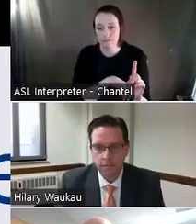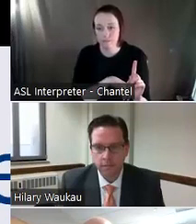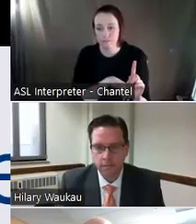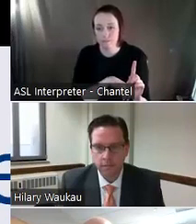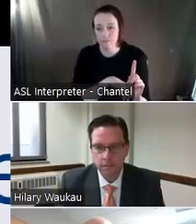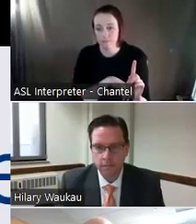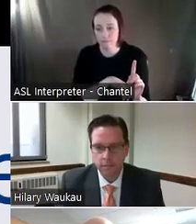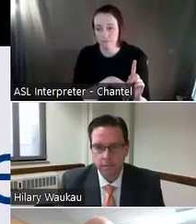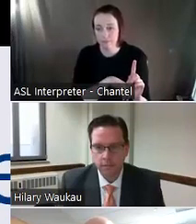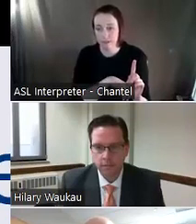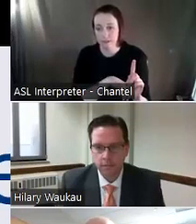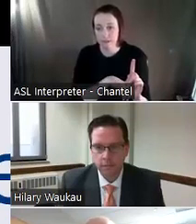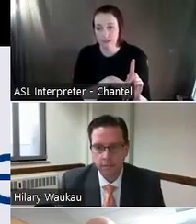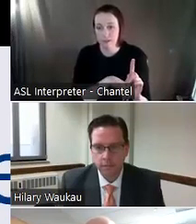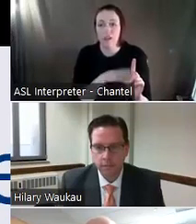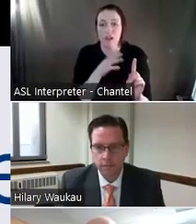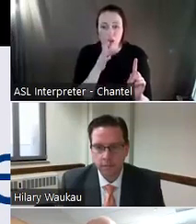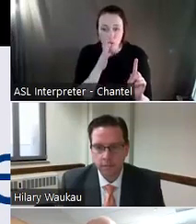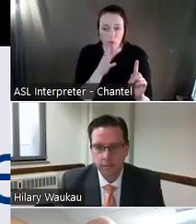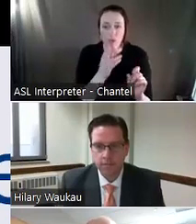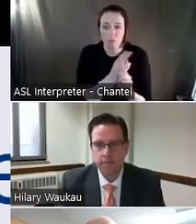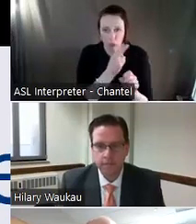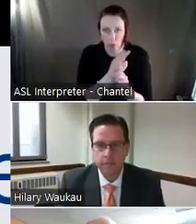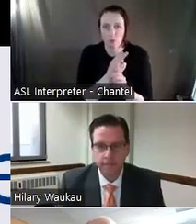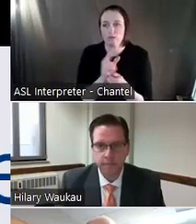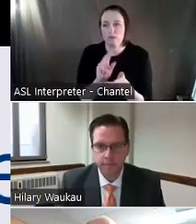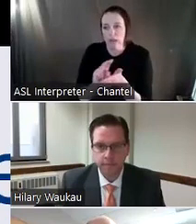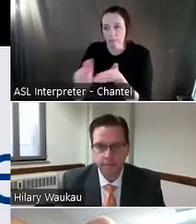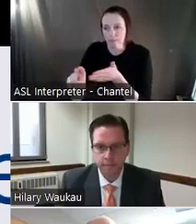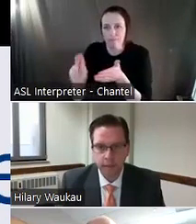allocations to counties to support behavioral health services.